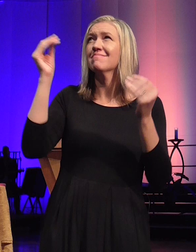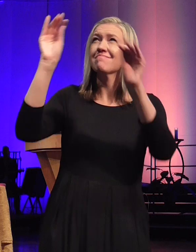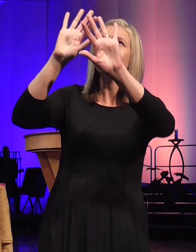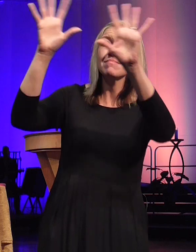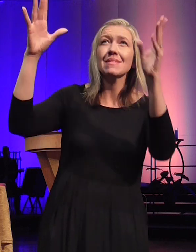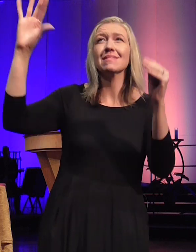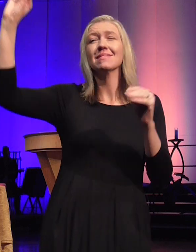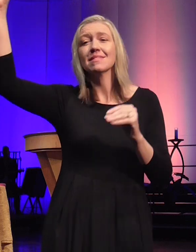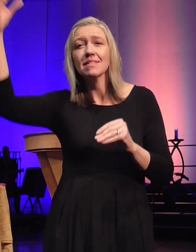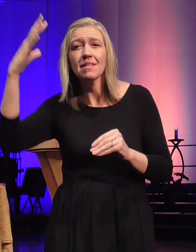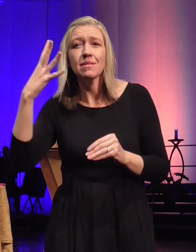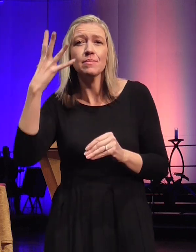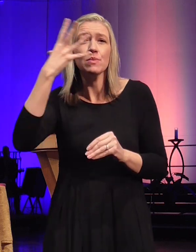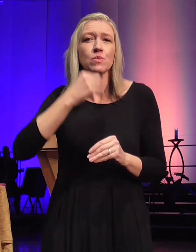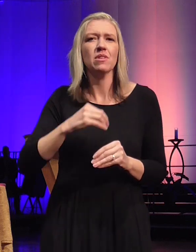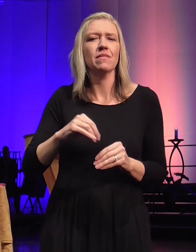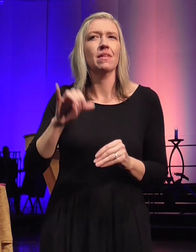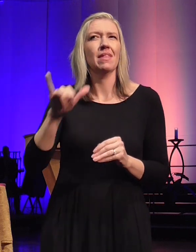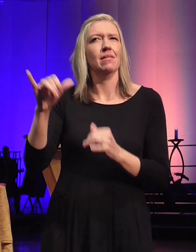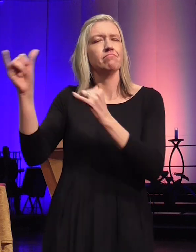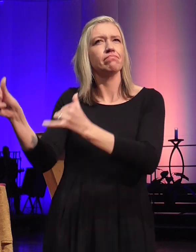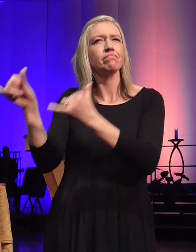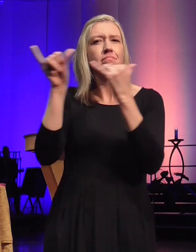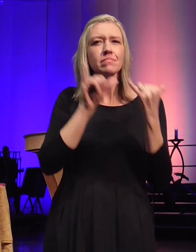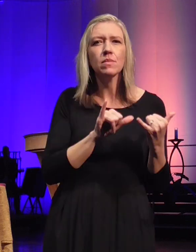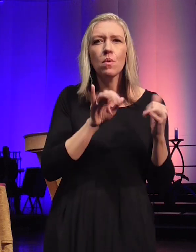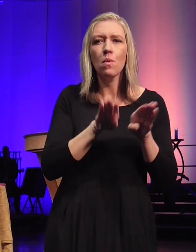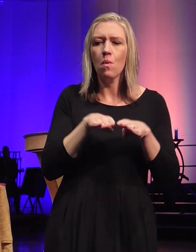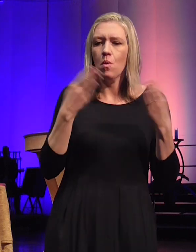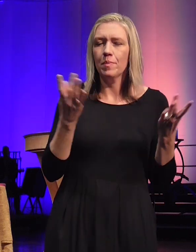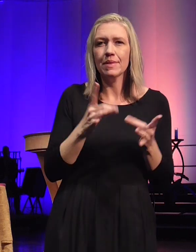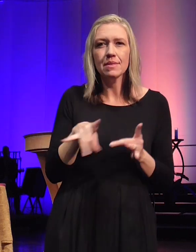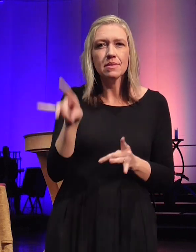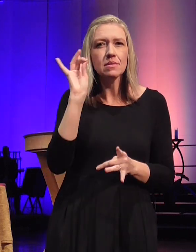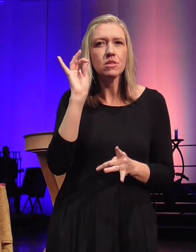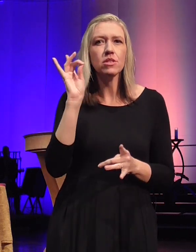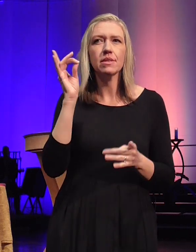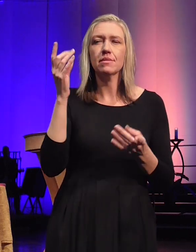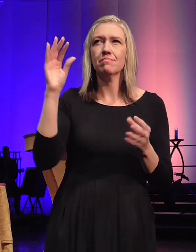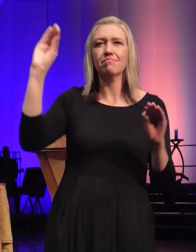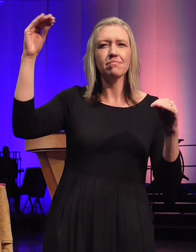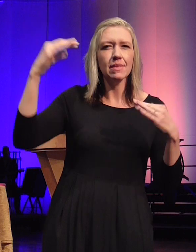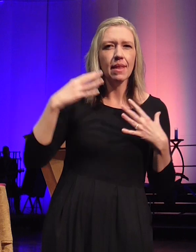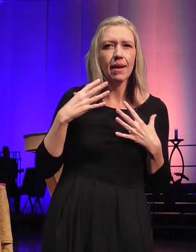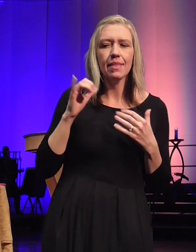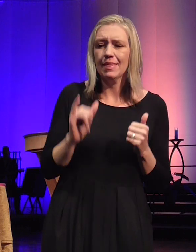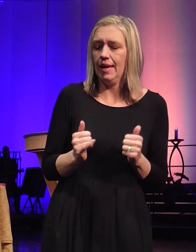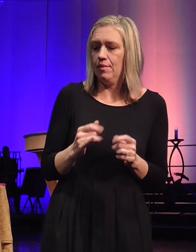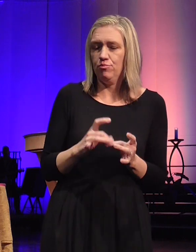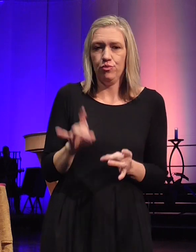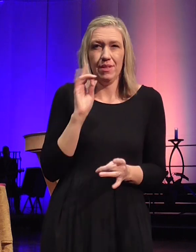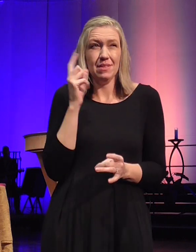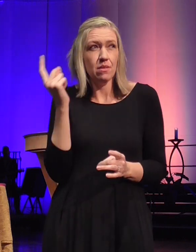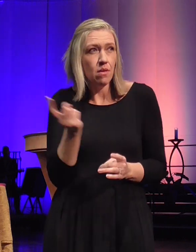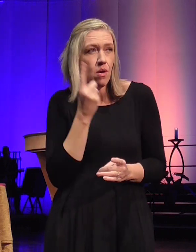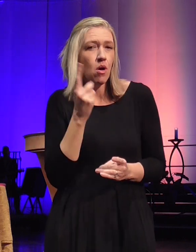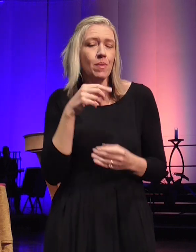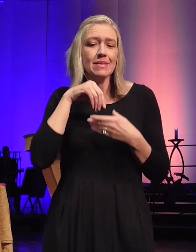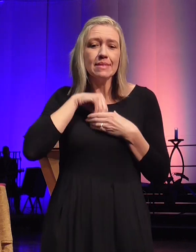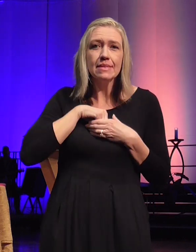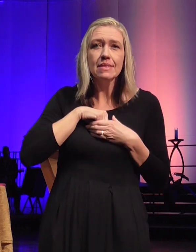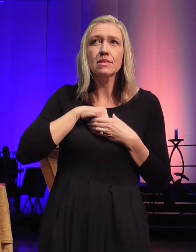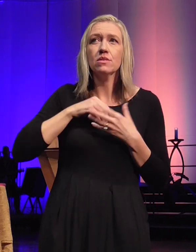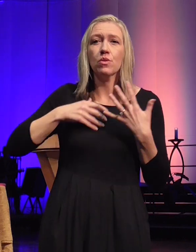open to the sunlight of the Spirit, to allow that presence that is always in, through, and around